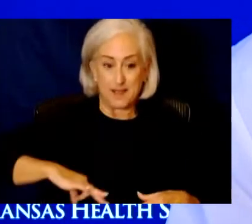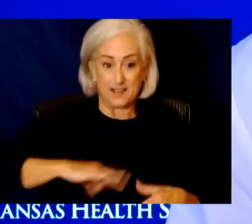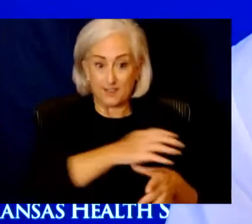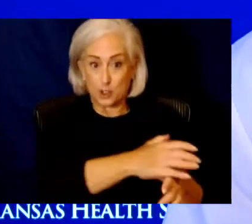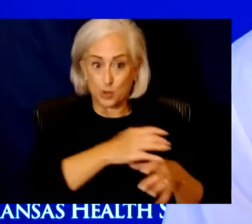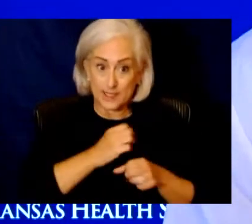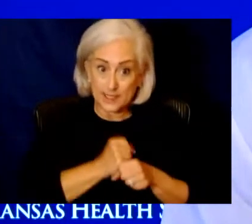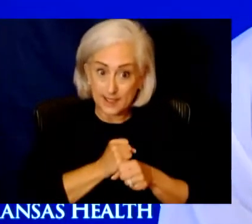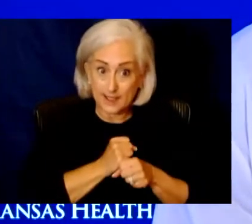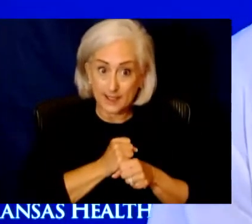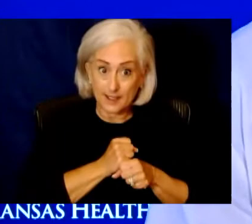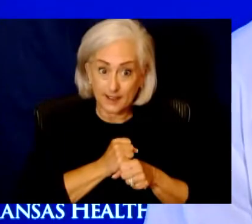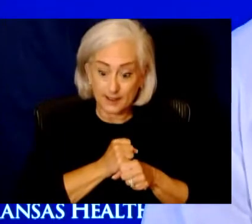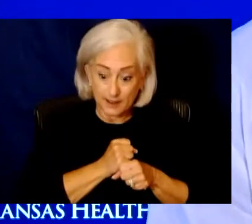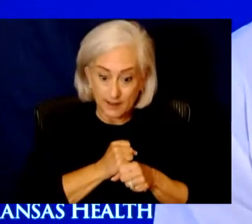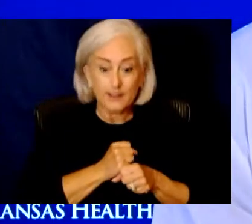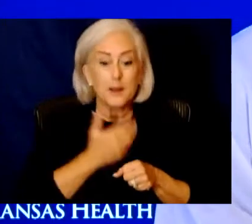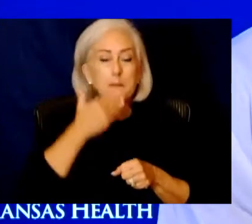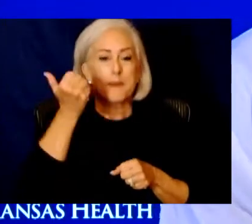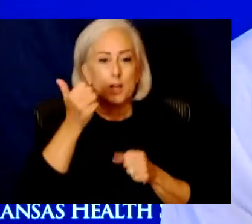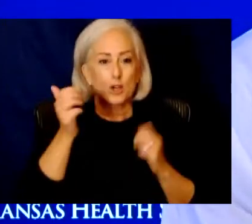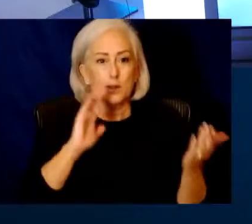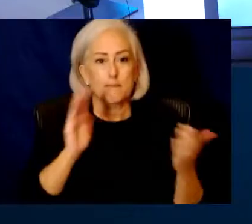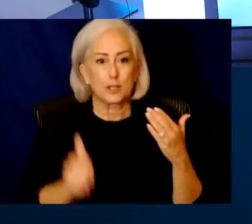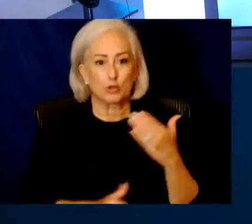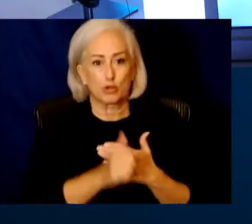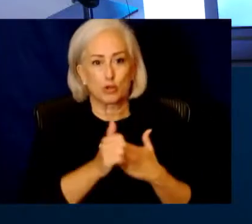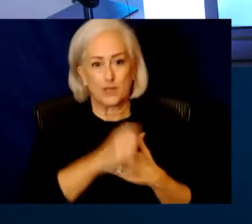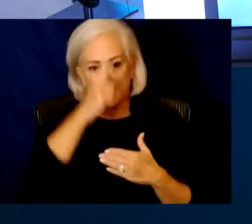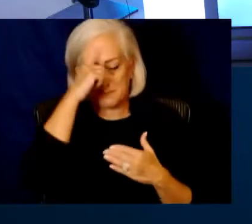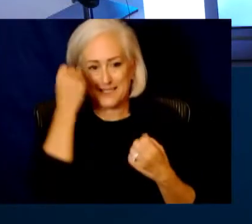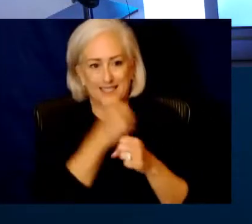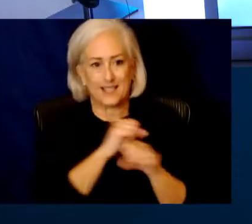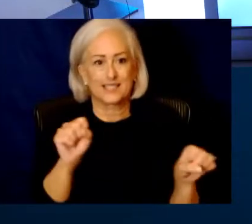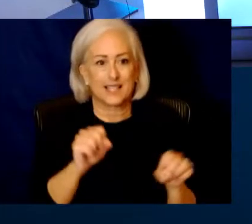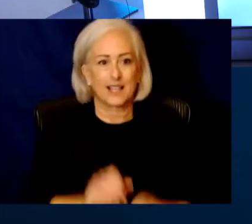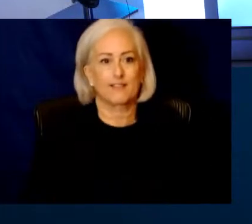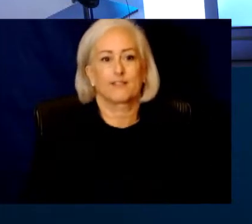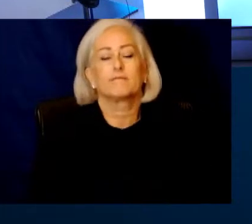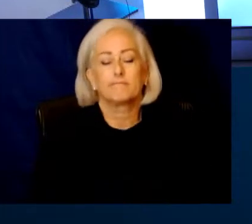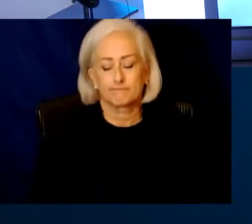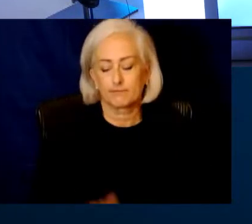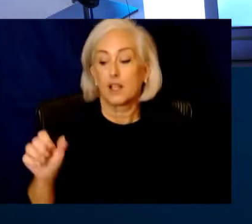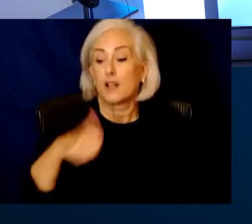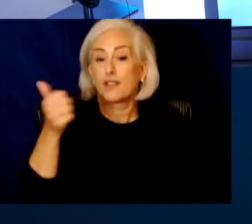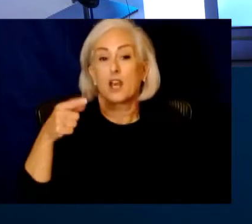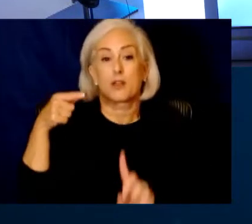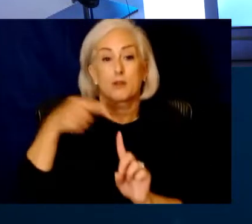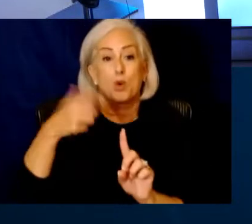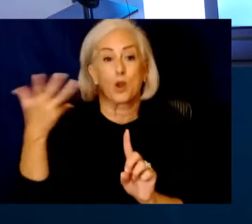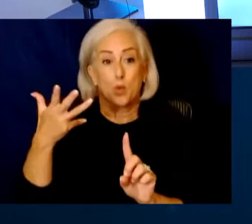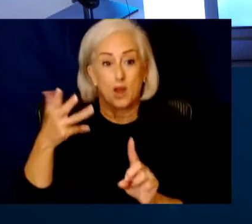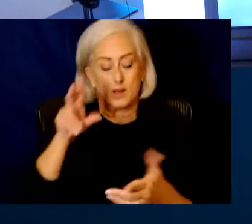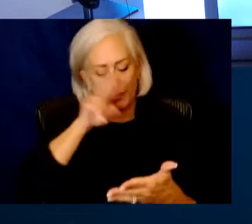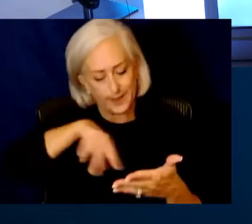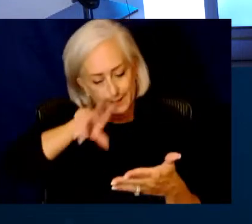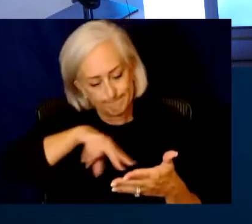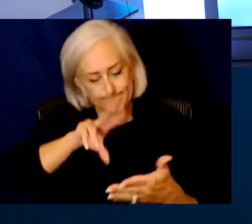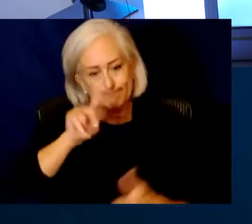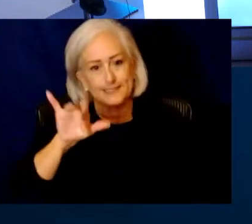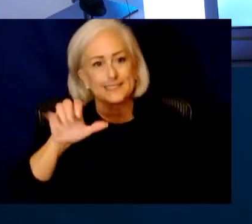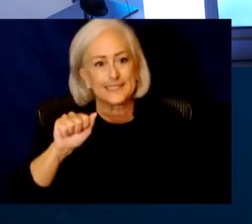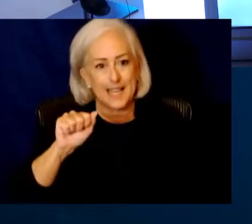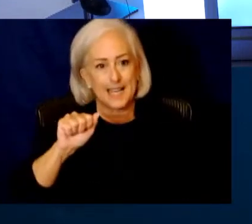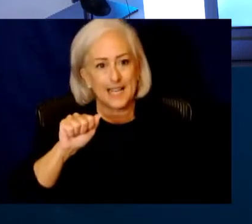surely outweigh any risk because it was so safe. Yeah, and I think the other point to be made is that when they looked at data, that was really, the data was with